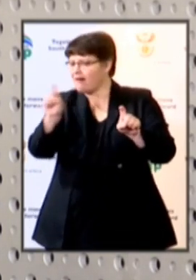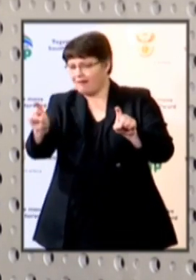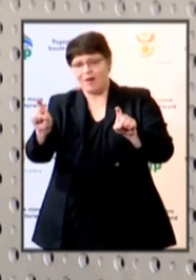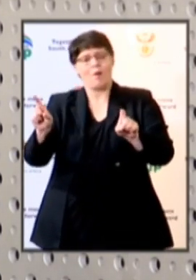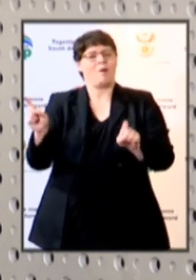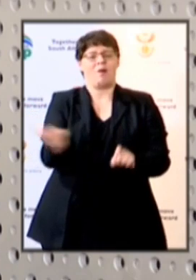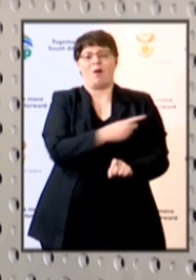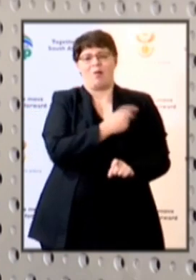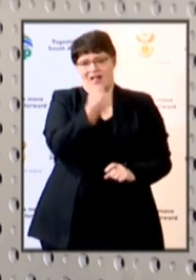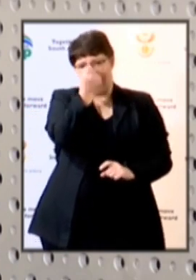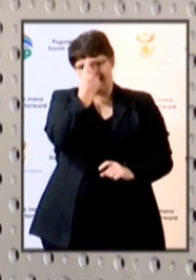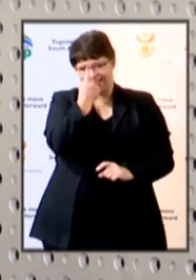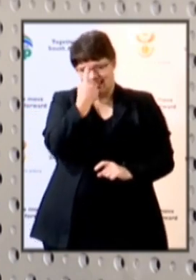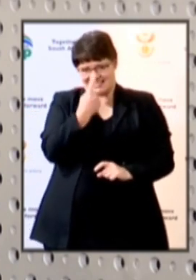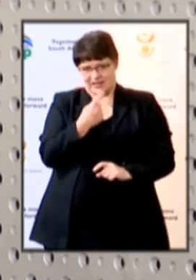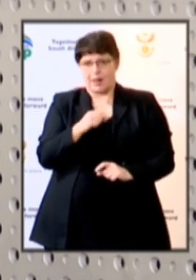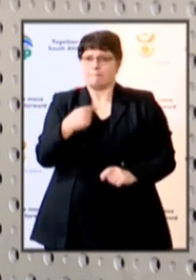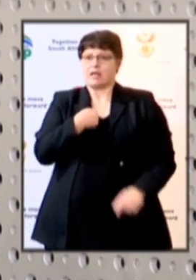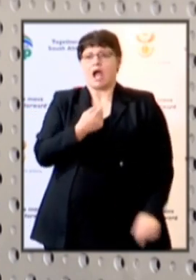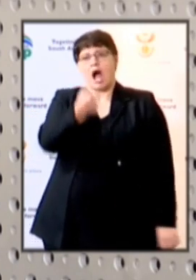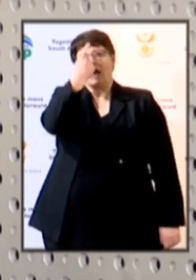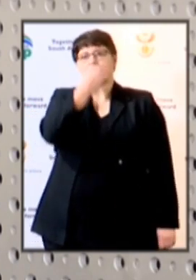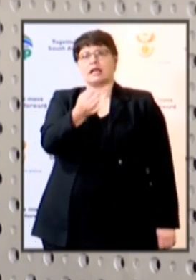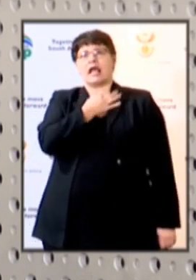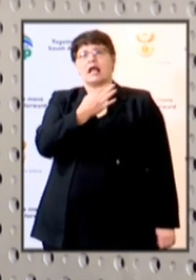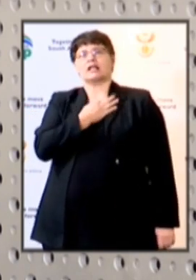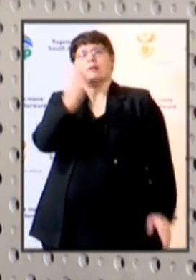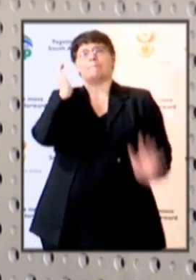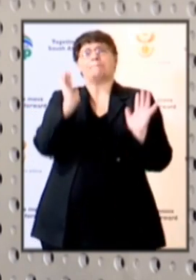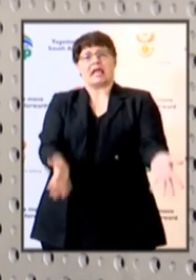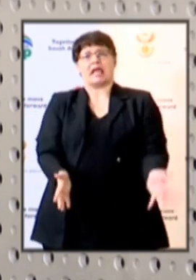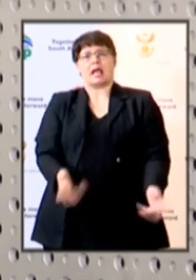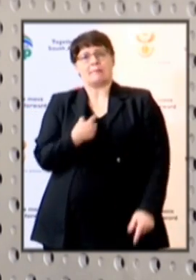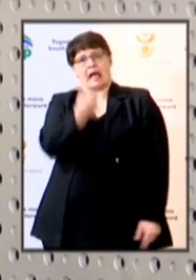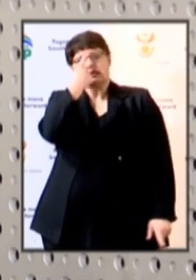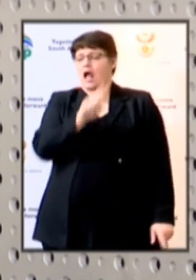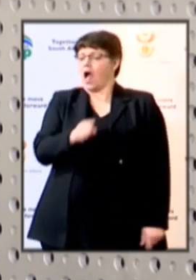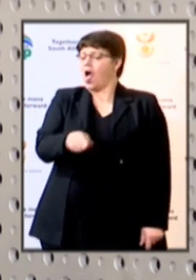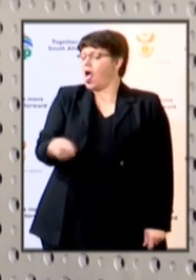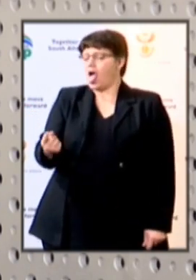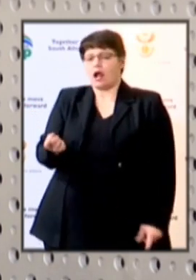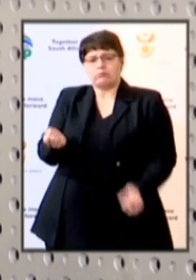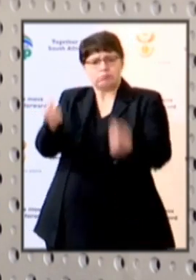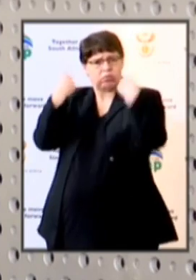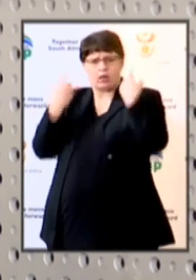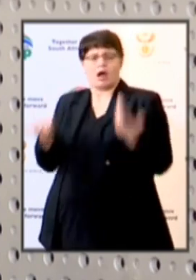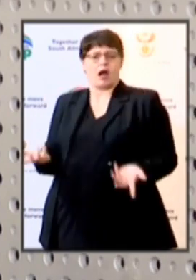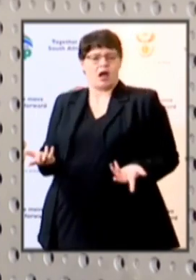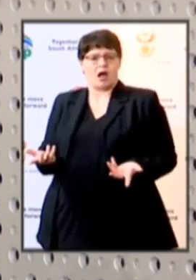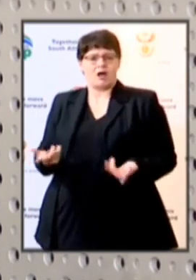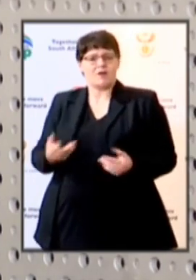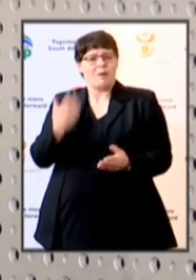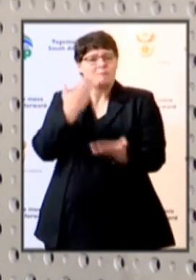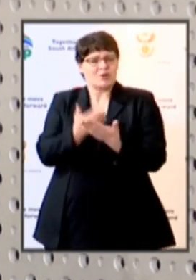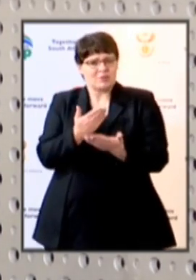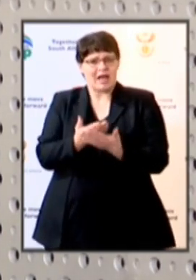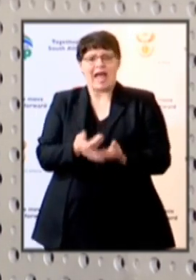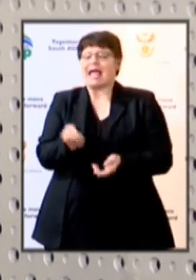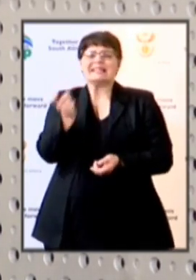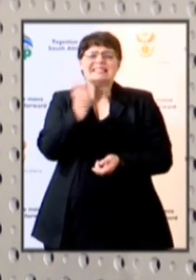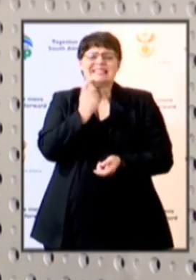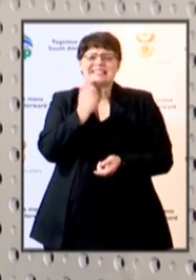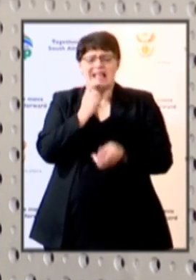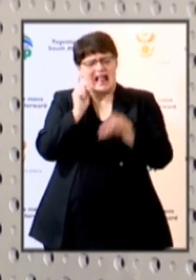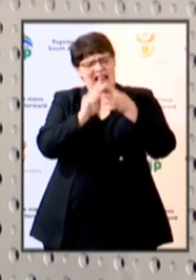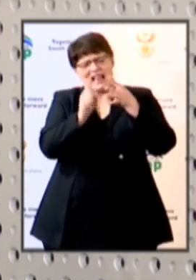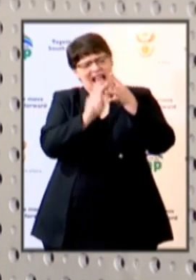We don't want to reach only those that can understand English. If it was possible, we could have spoken